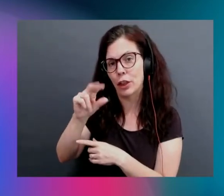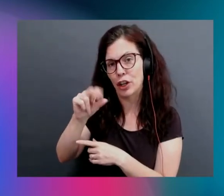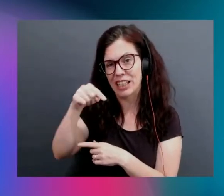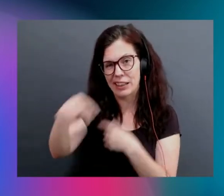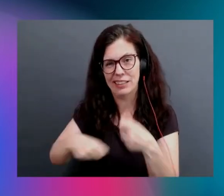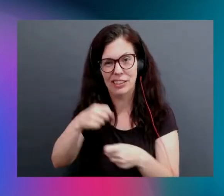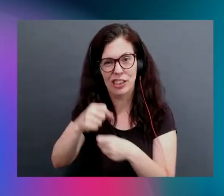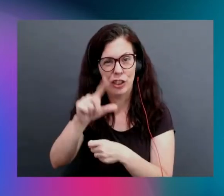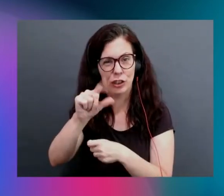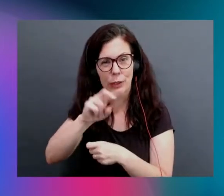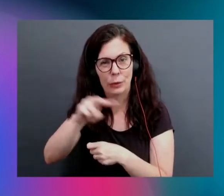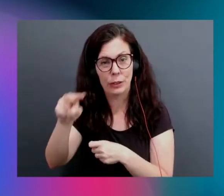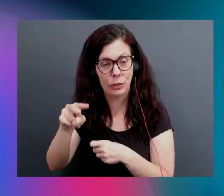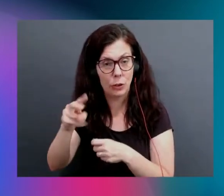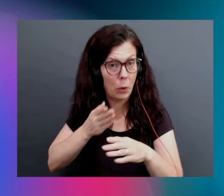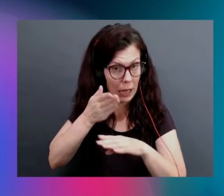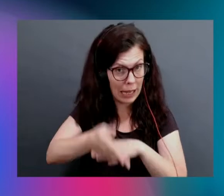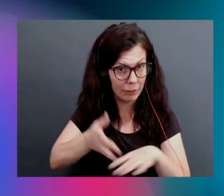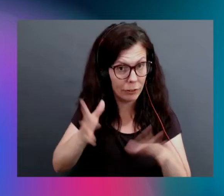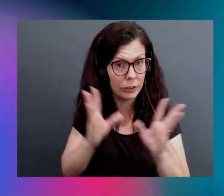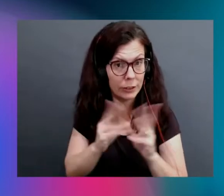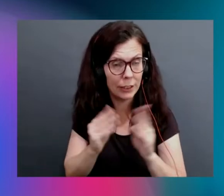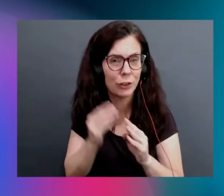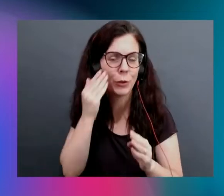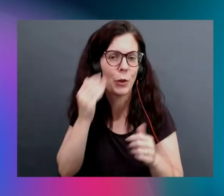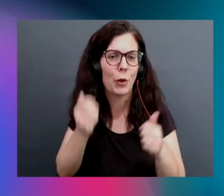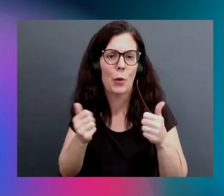after this session, you know which place to go on.